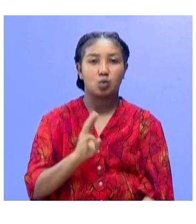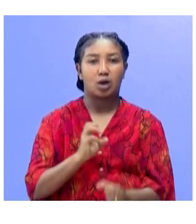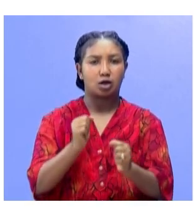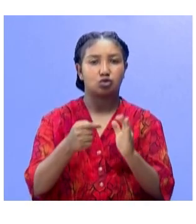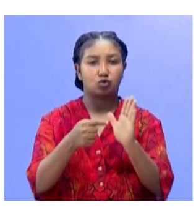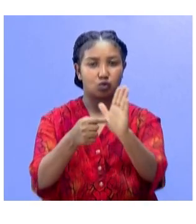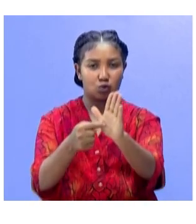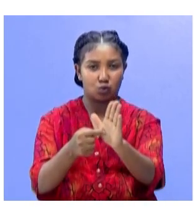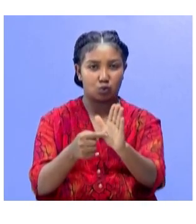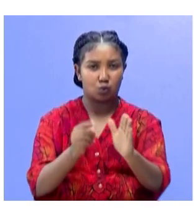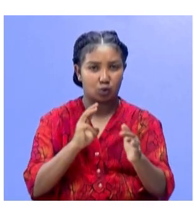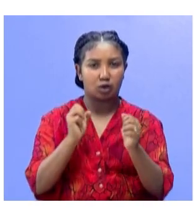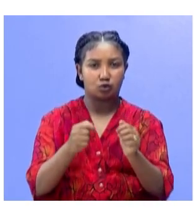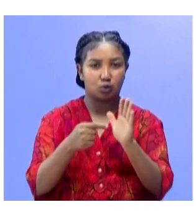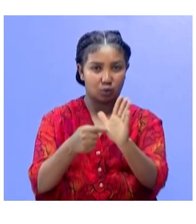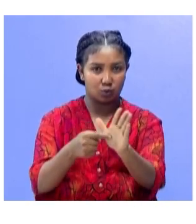show you